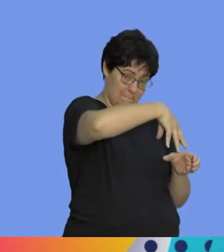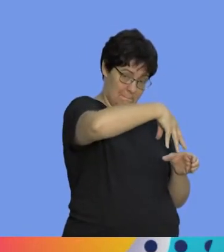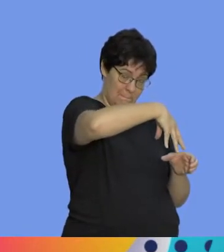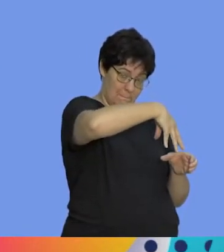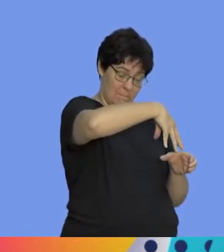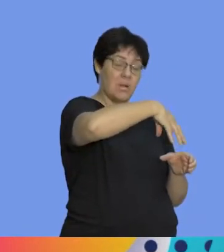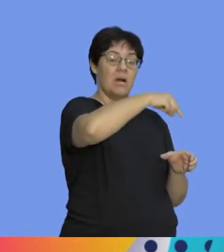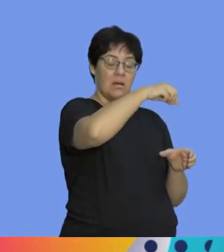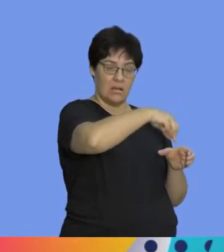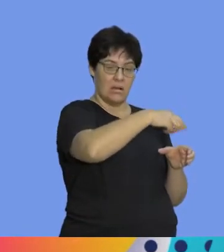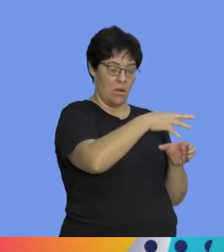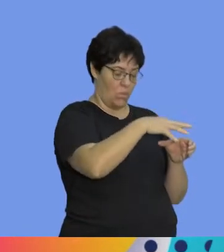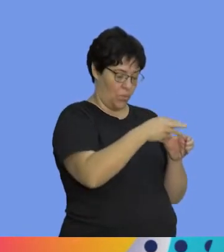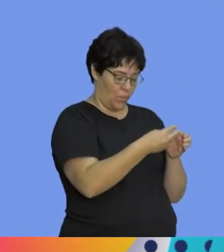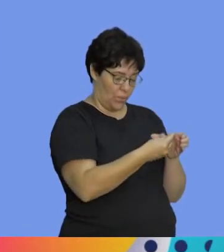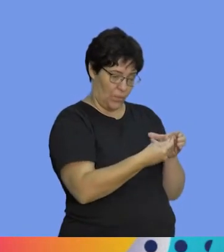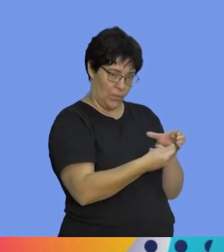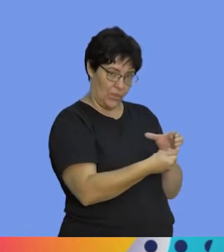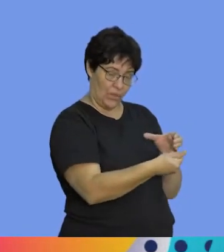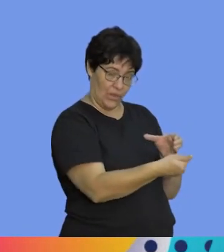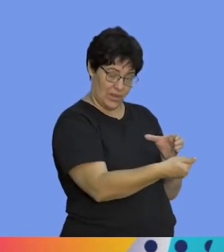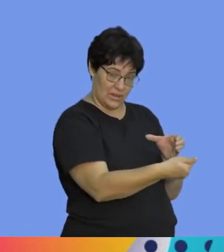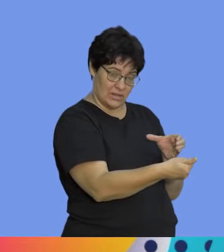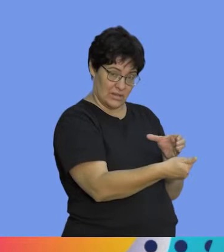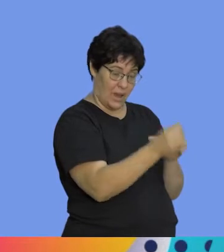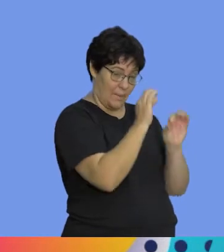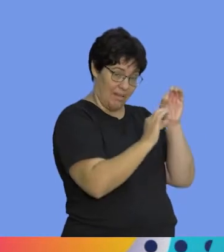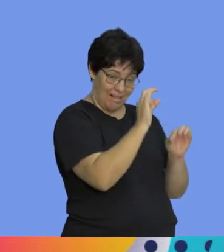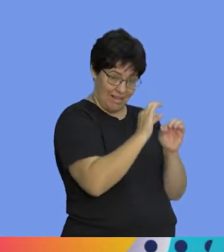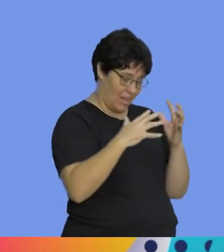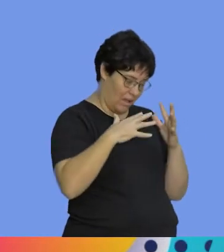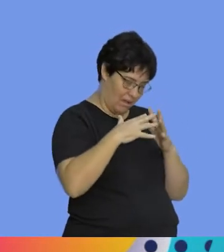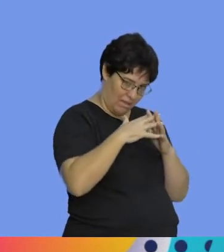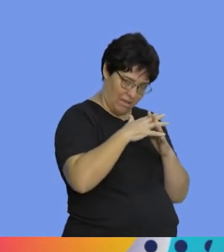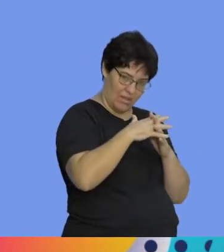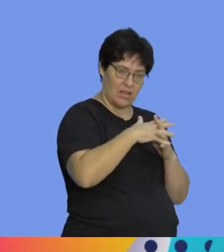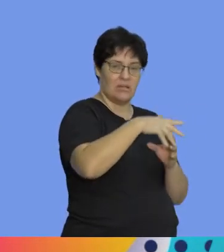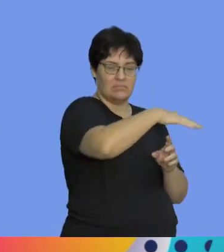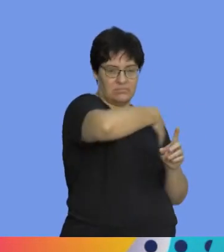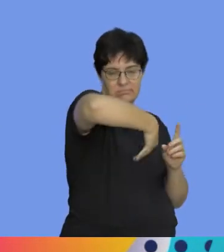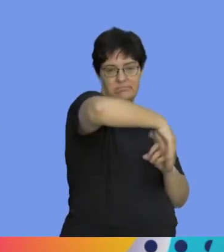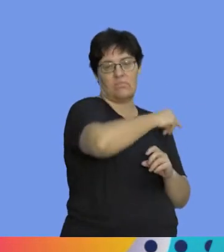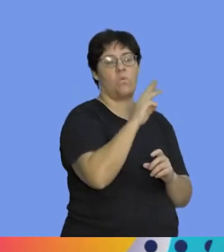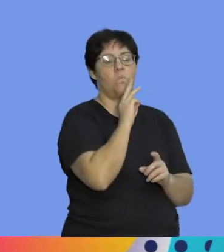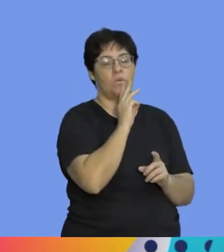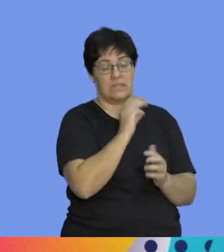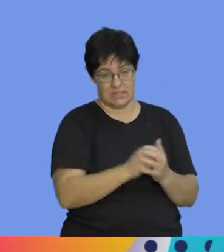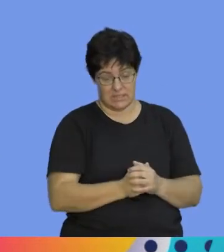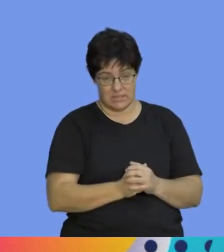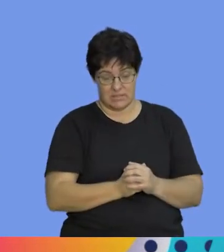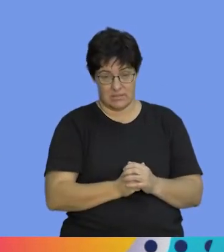is actually placed, and these particles that make up the solute are surrounded by water molecules.